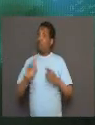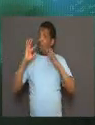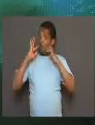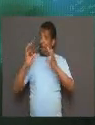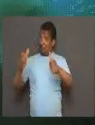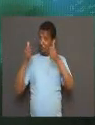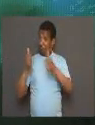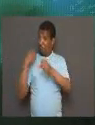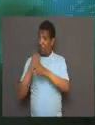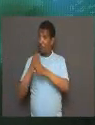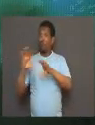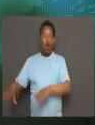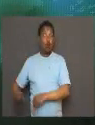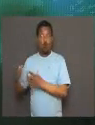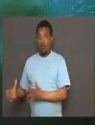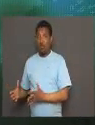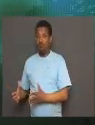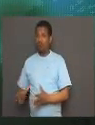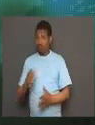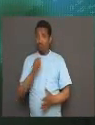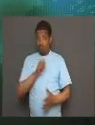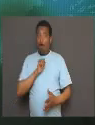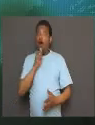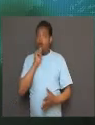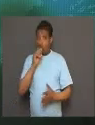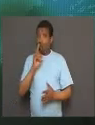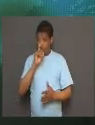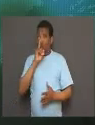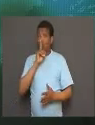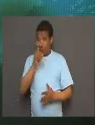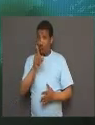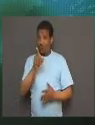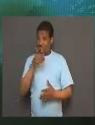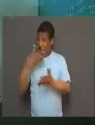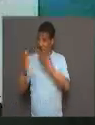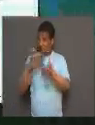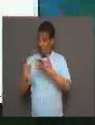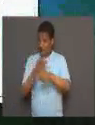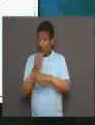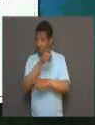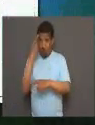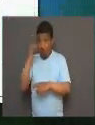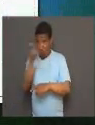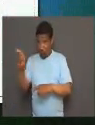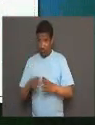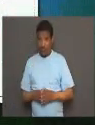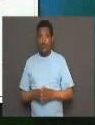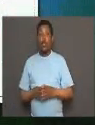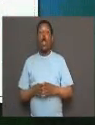Well done, students. I am sure that was an easy activity for you.